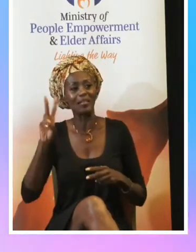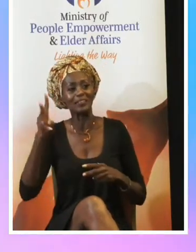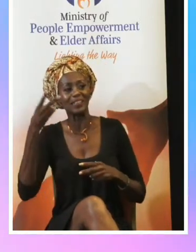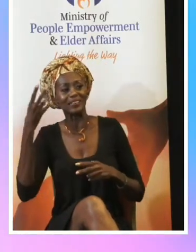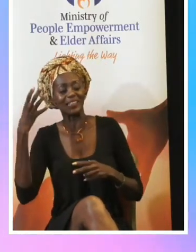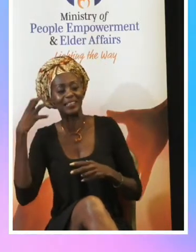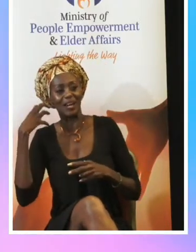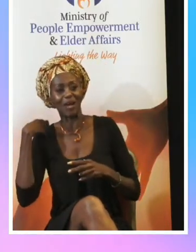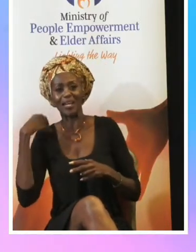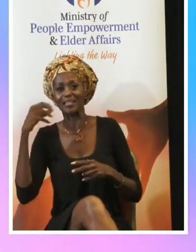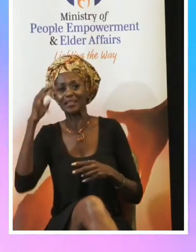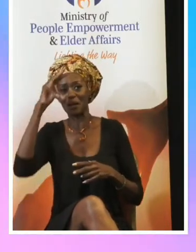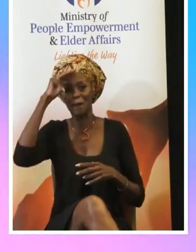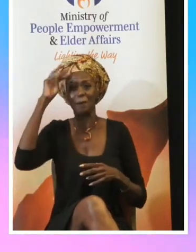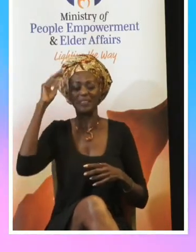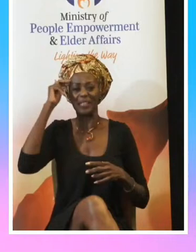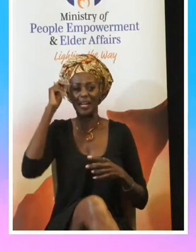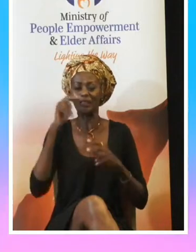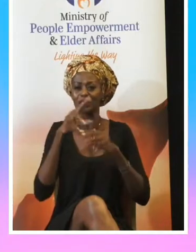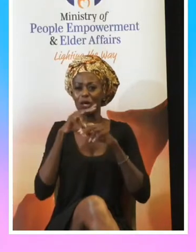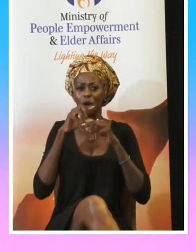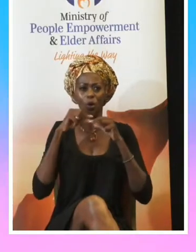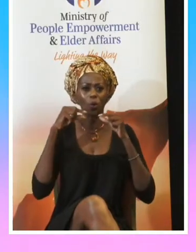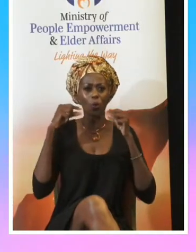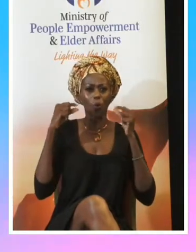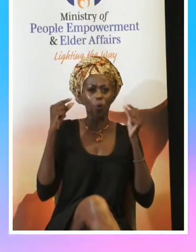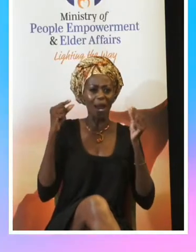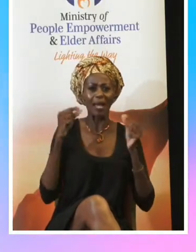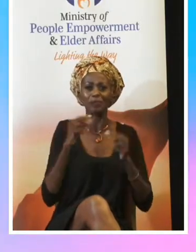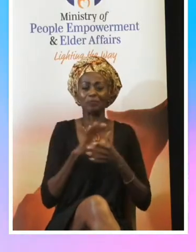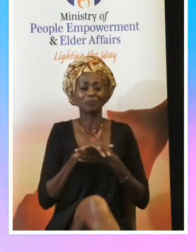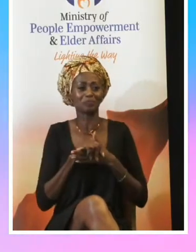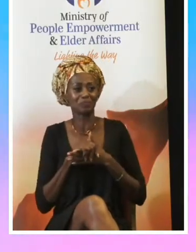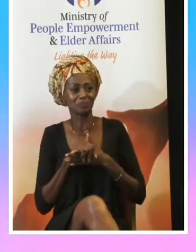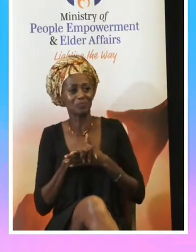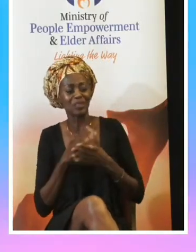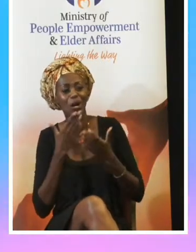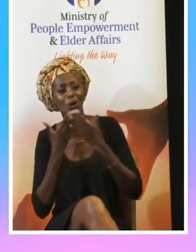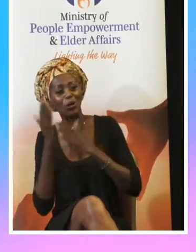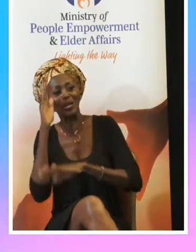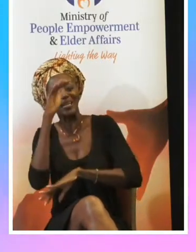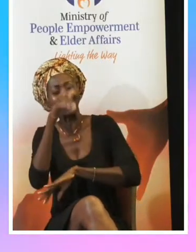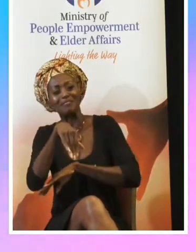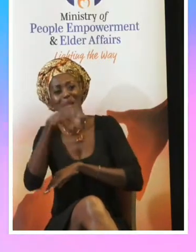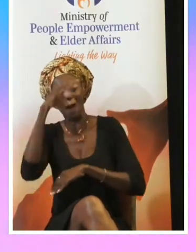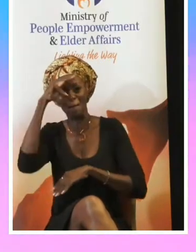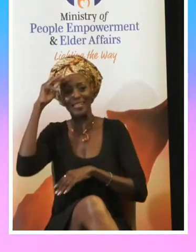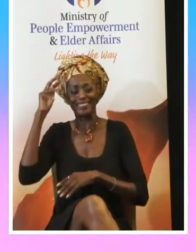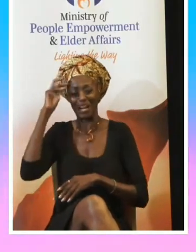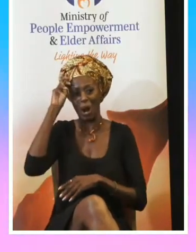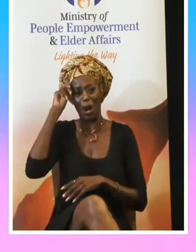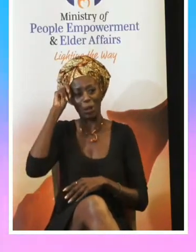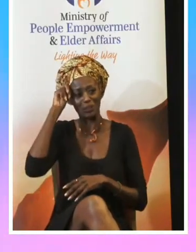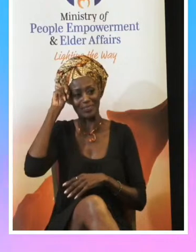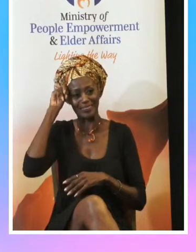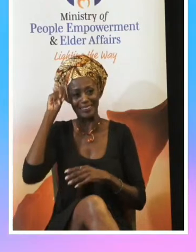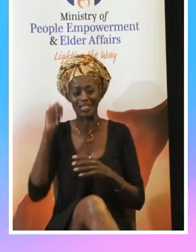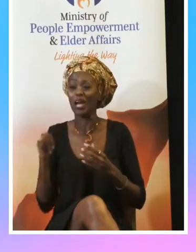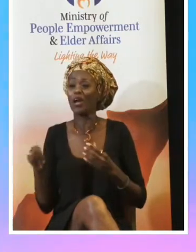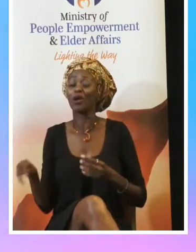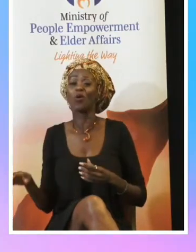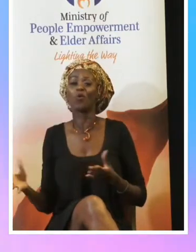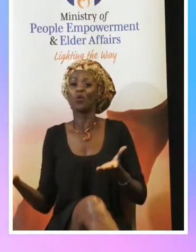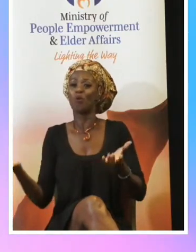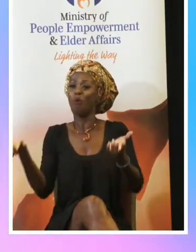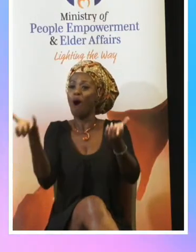very quiet, as usual. Can't be missed, but good evening, Mr. Nurse. We want to thank you